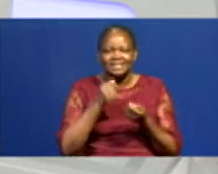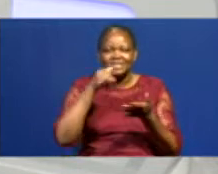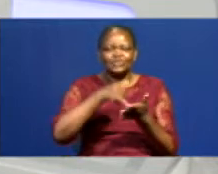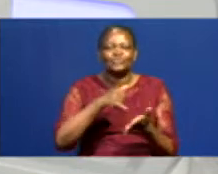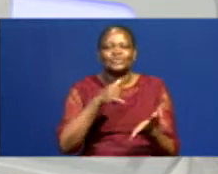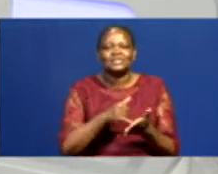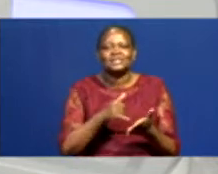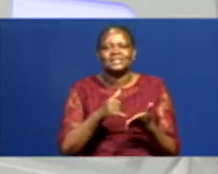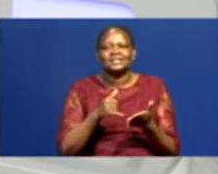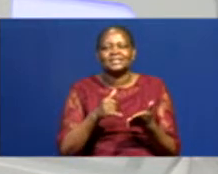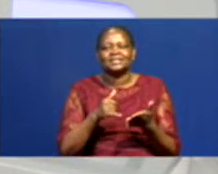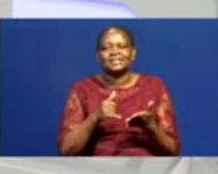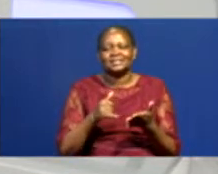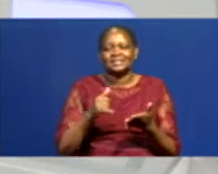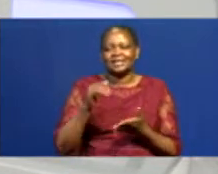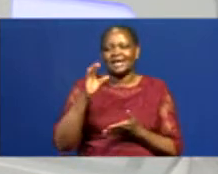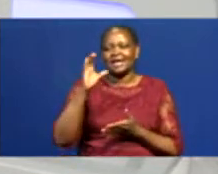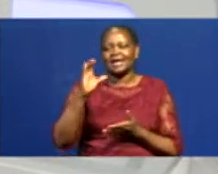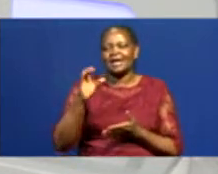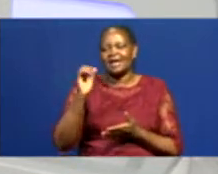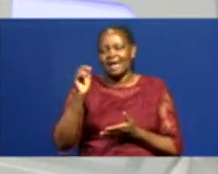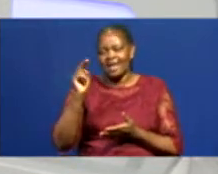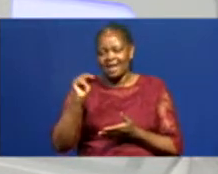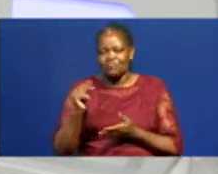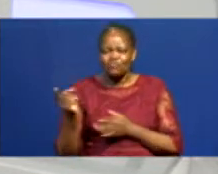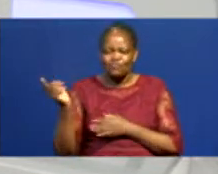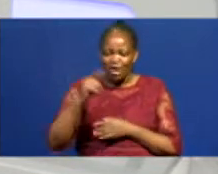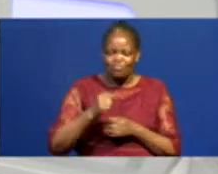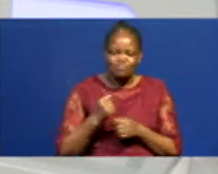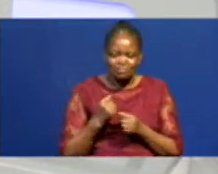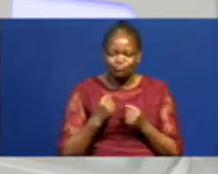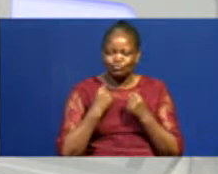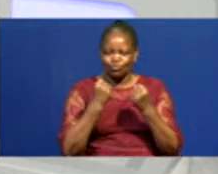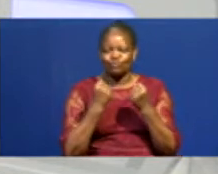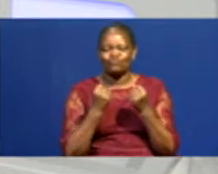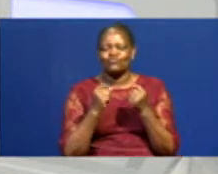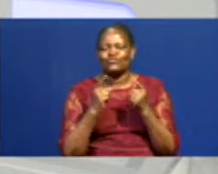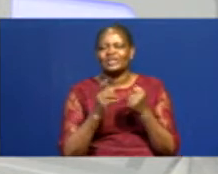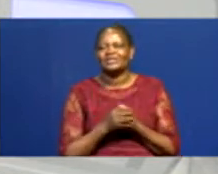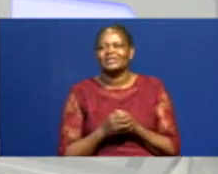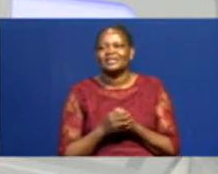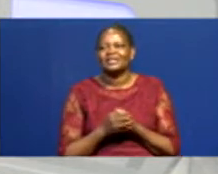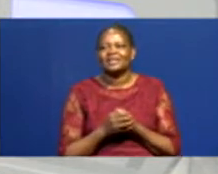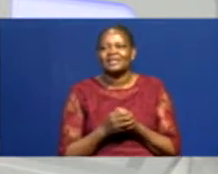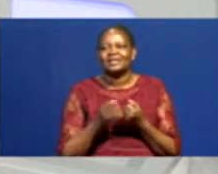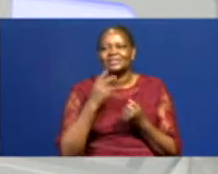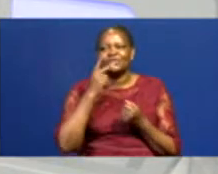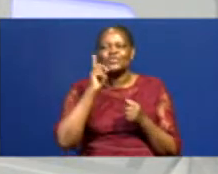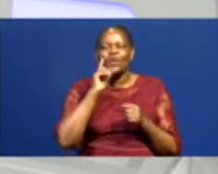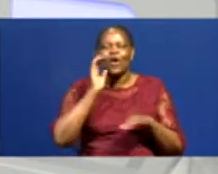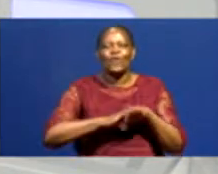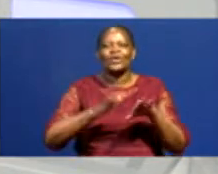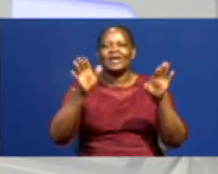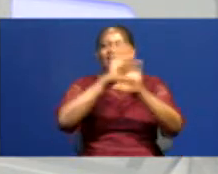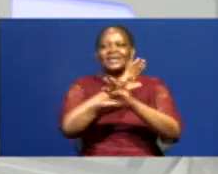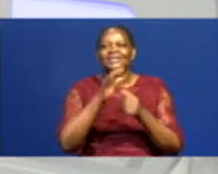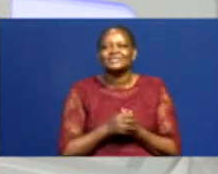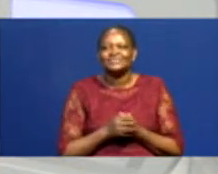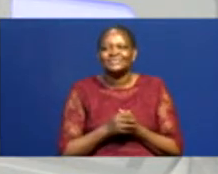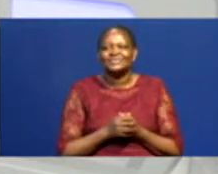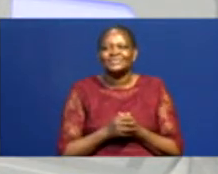including Maraquet, who has come back and energized the studio. We'll see you tomorrow. Good night. Good night.